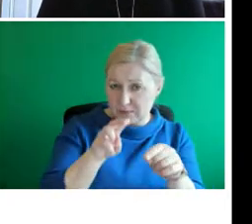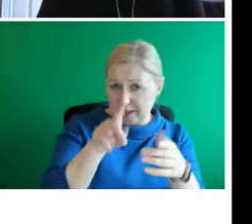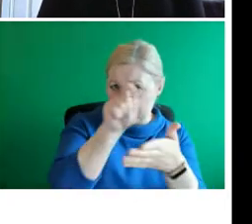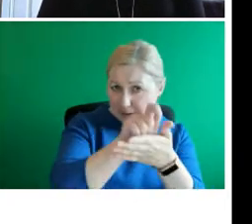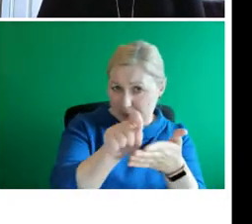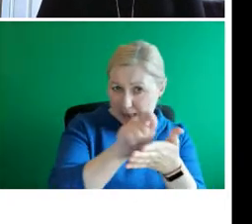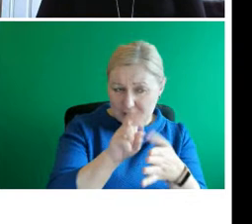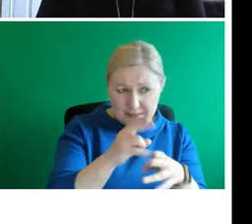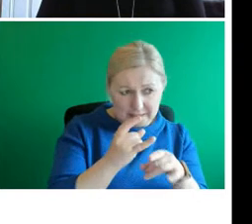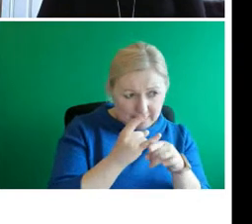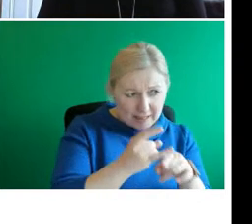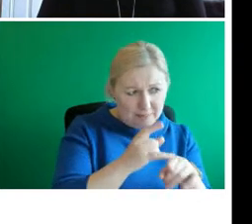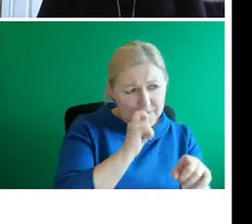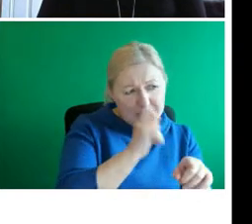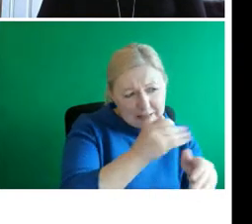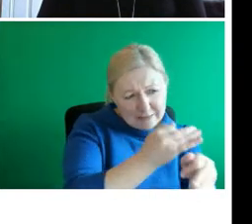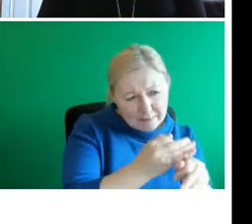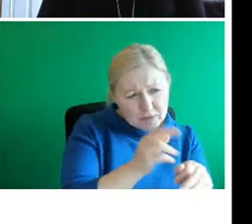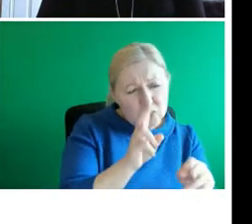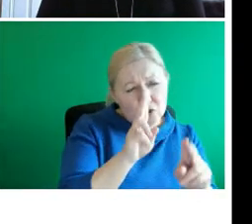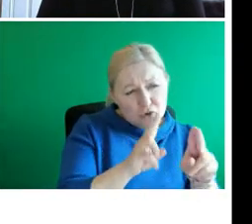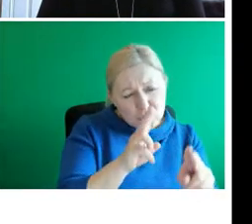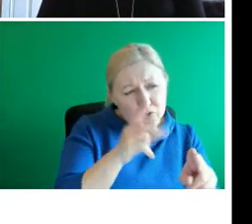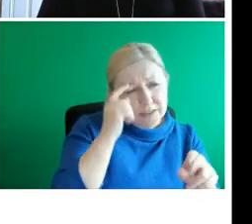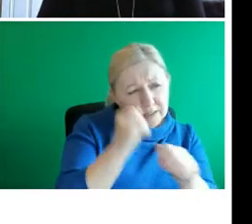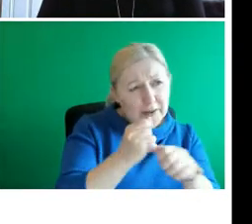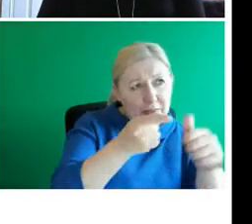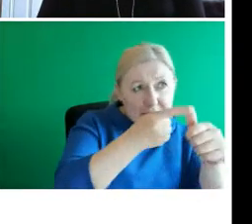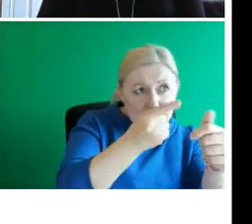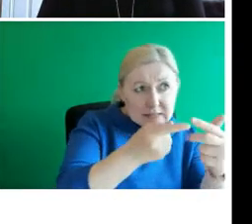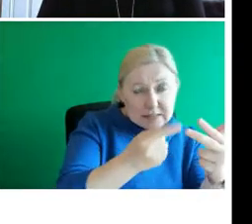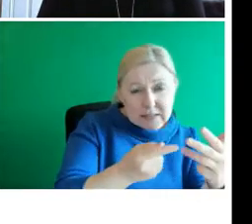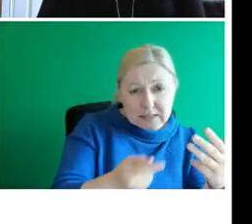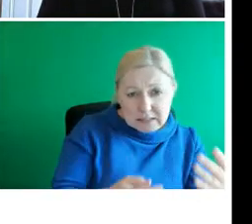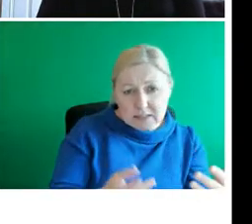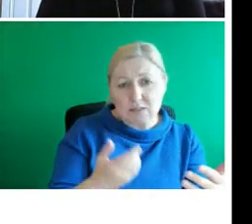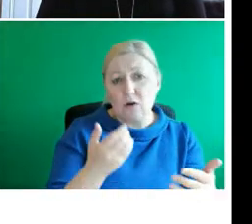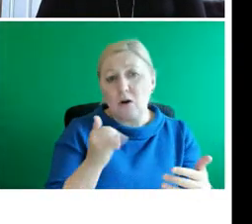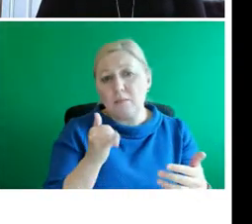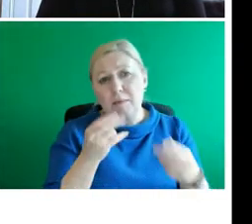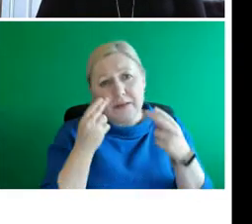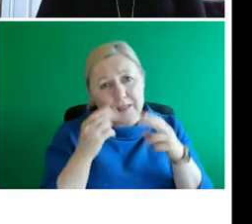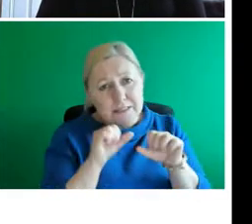towards the right places. There might be some issue around financial supports, accommodation.